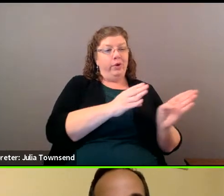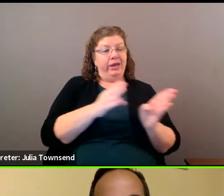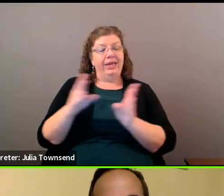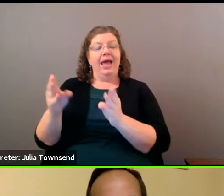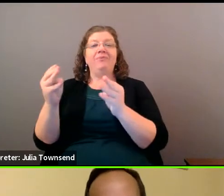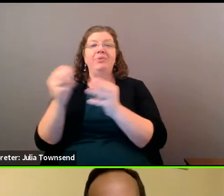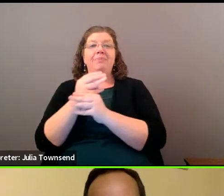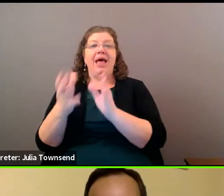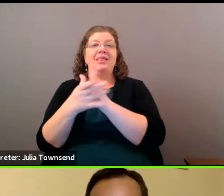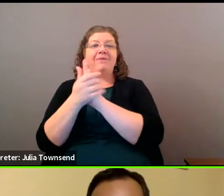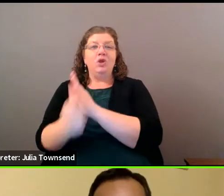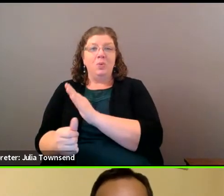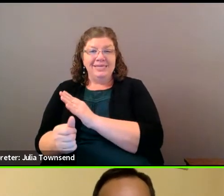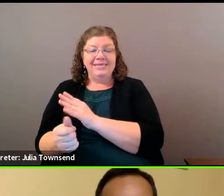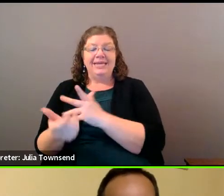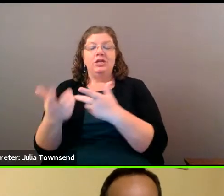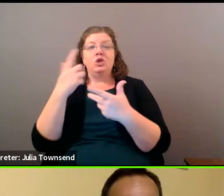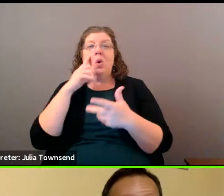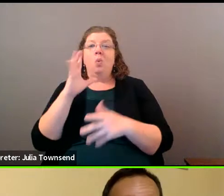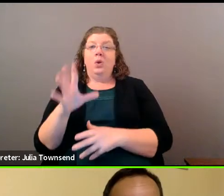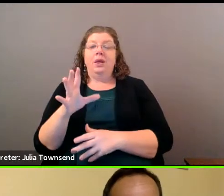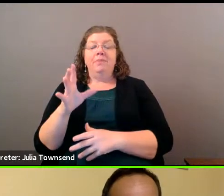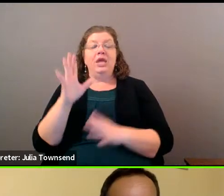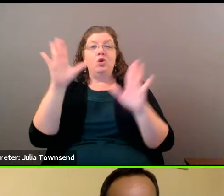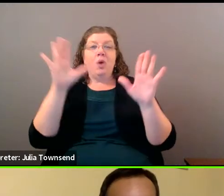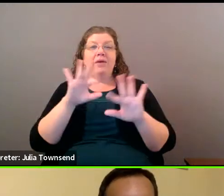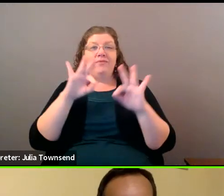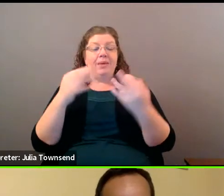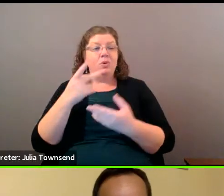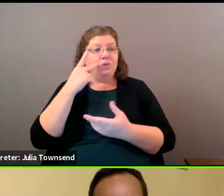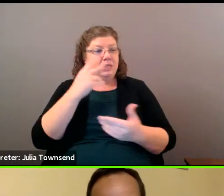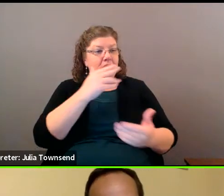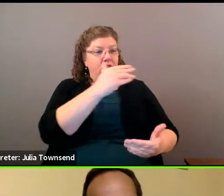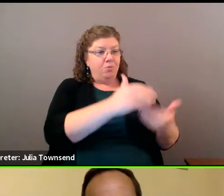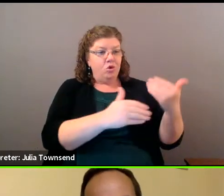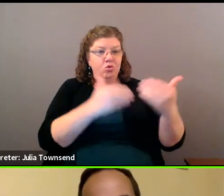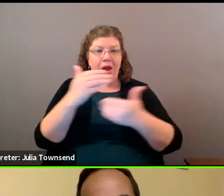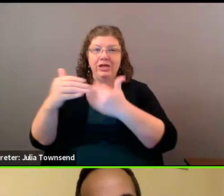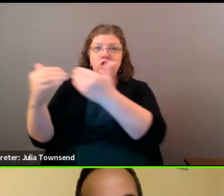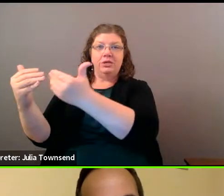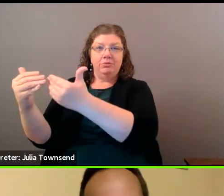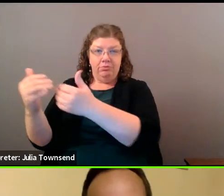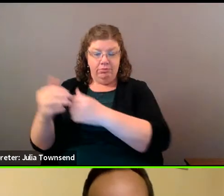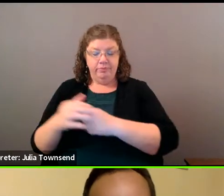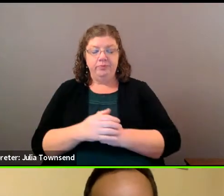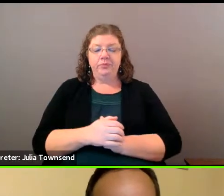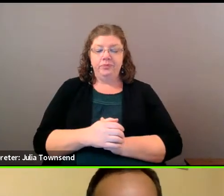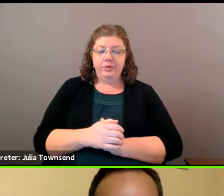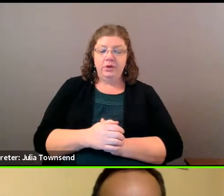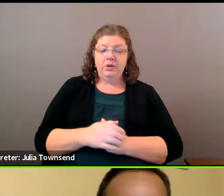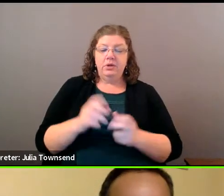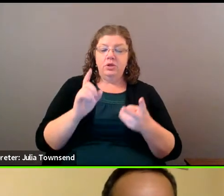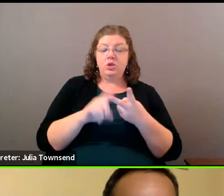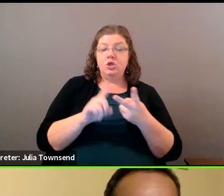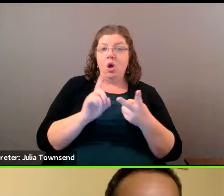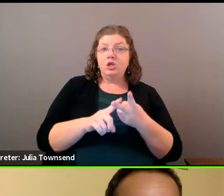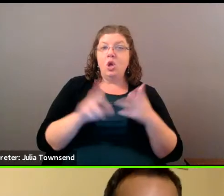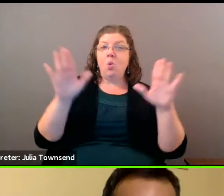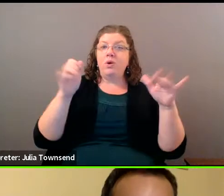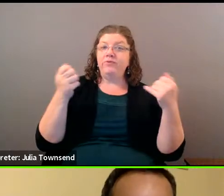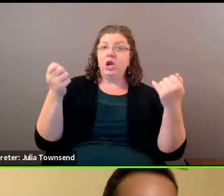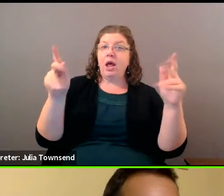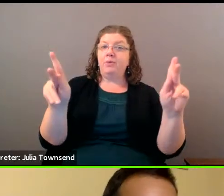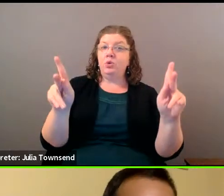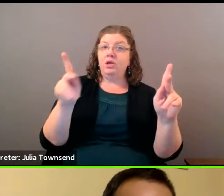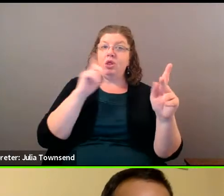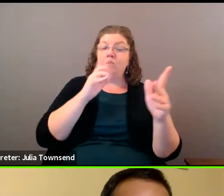fluency. So it would be great for families to see that progression all the way up. There's also a wonderful opportunity